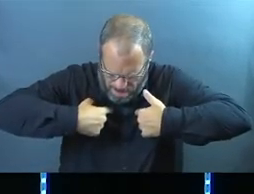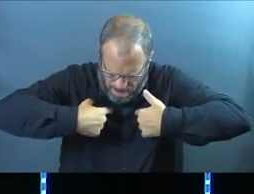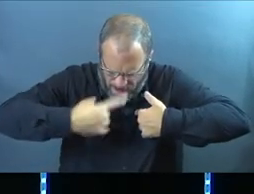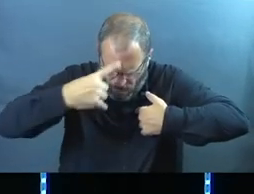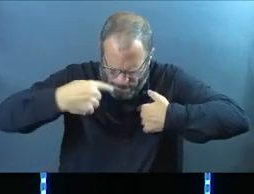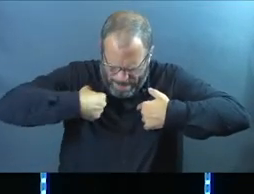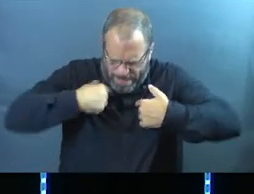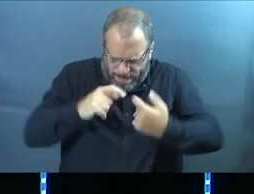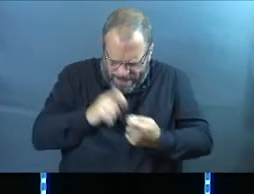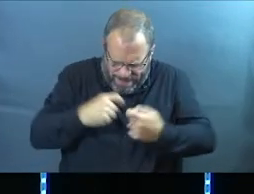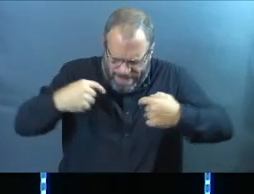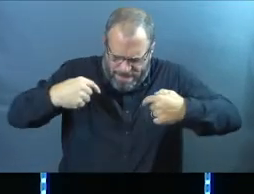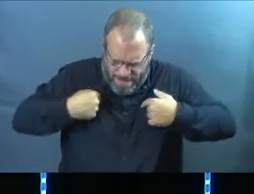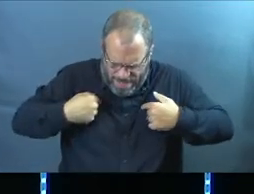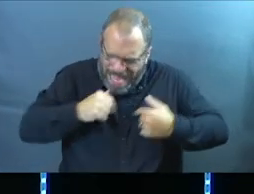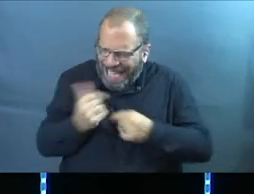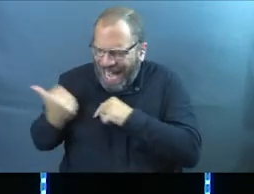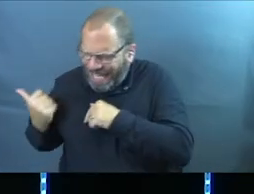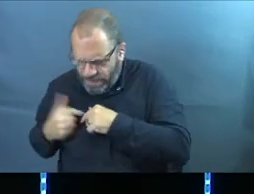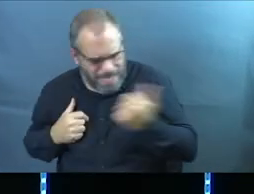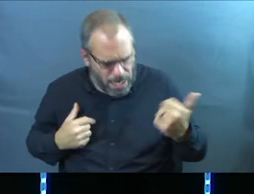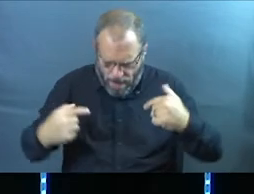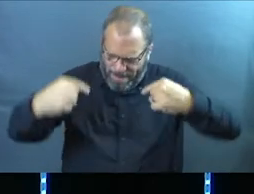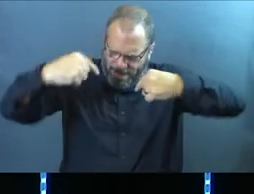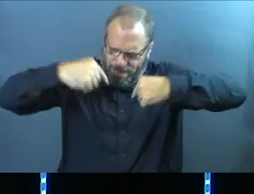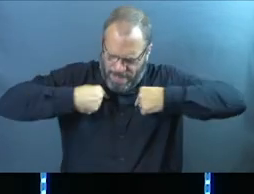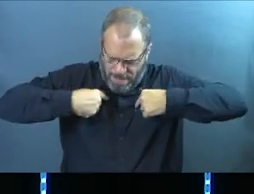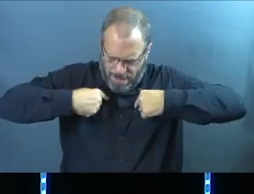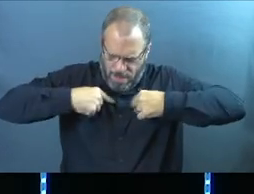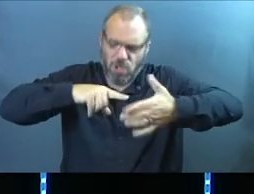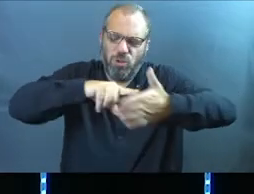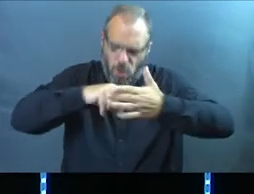me? Show me something about you.